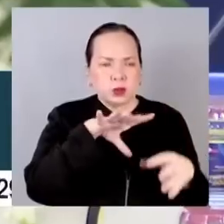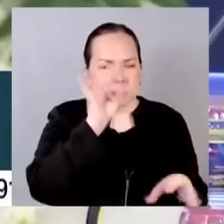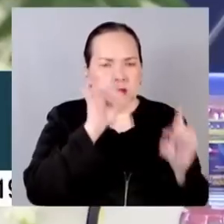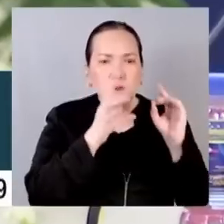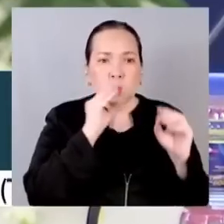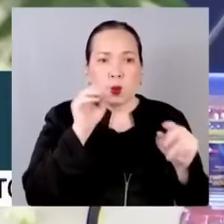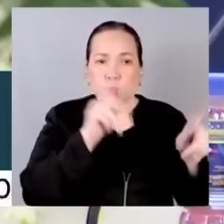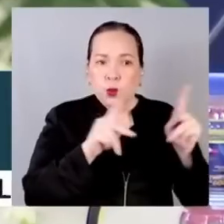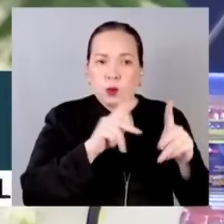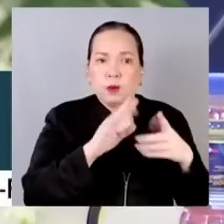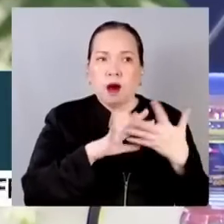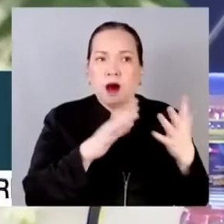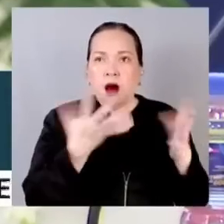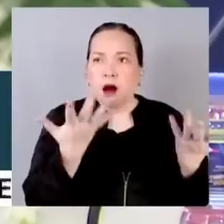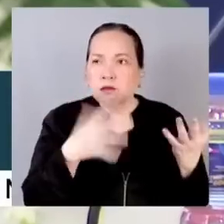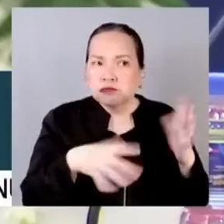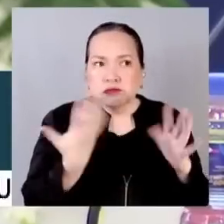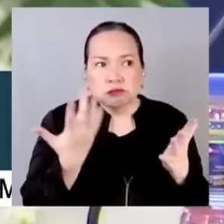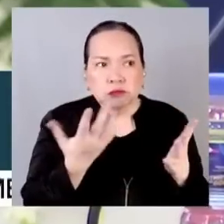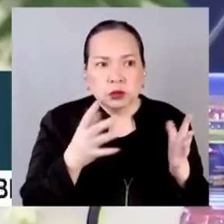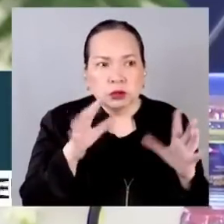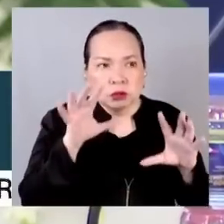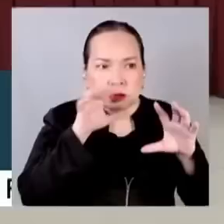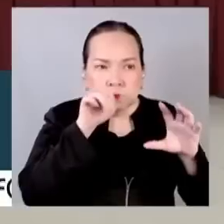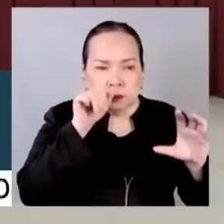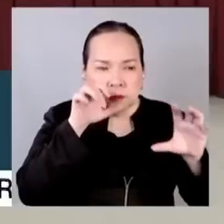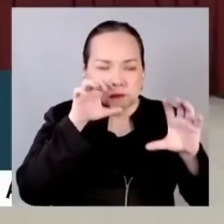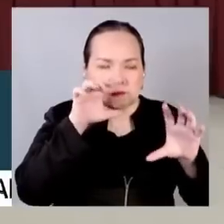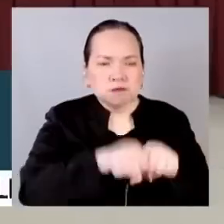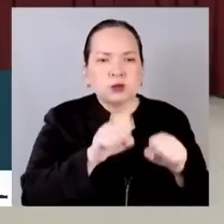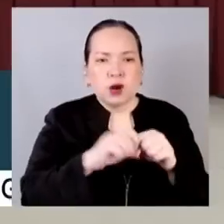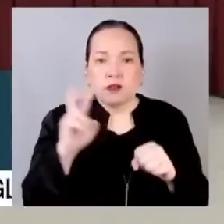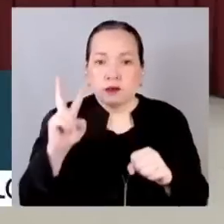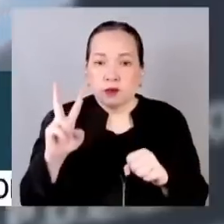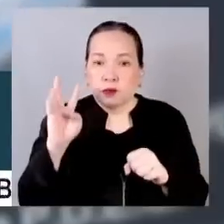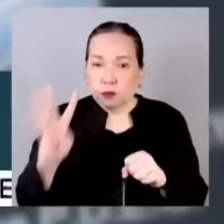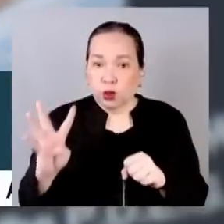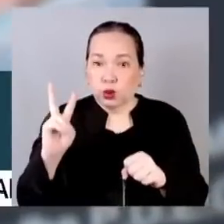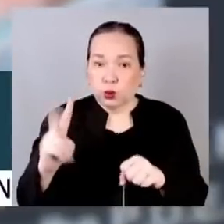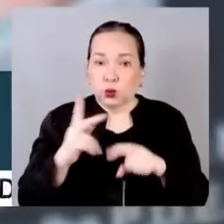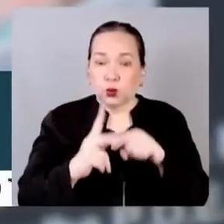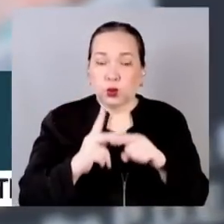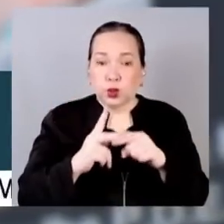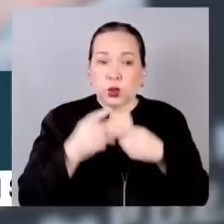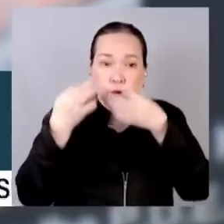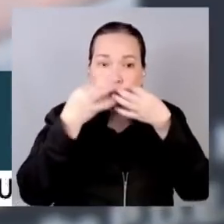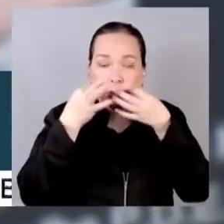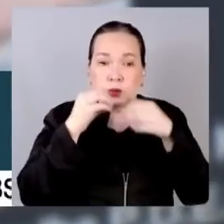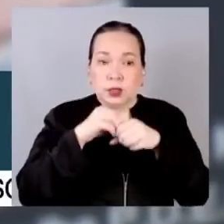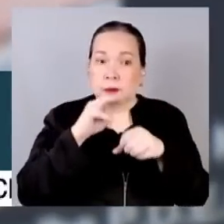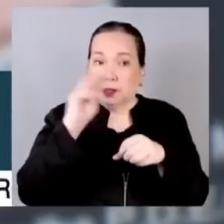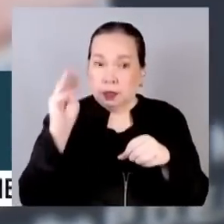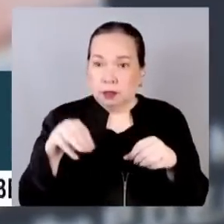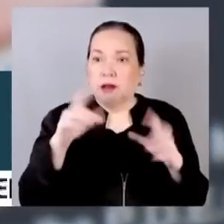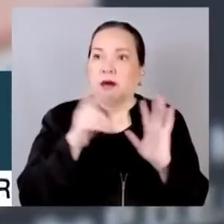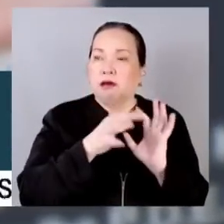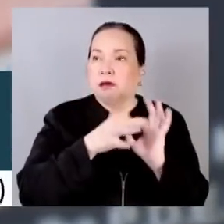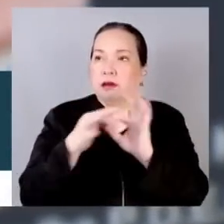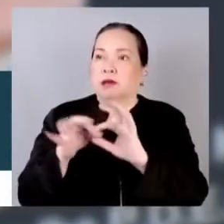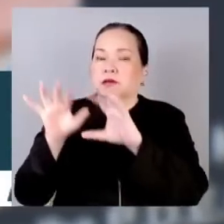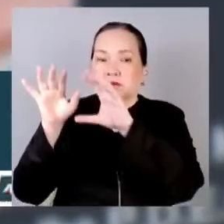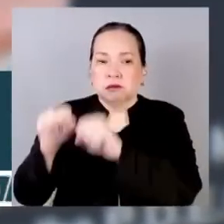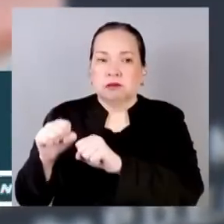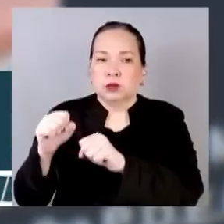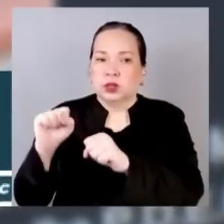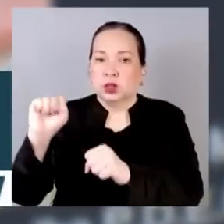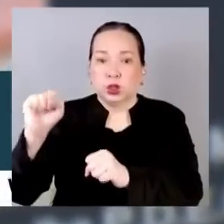of 42 kilos of shabu from a drug raid in Manila, which led to the arrest of Sergeant Rodolfo Mayo, who has since been charged and